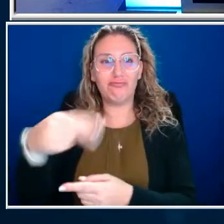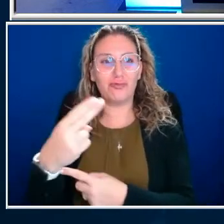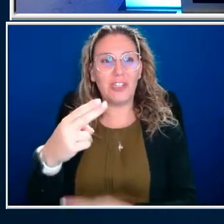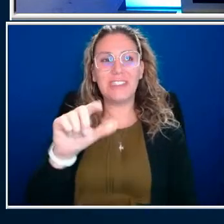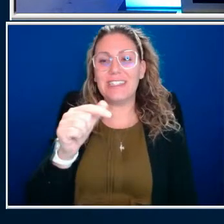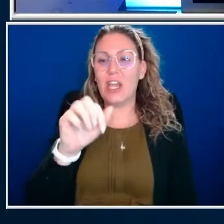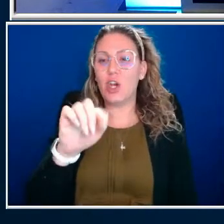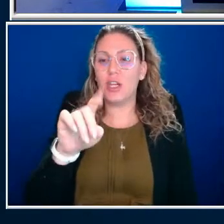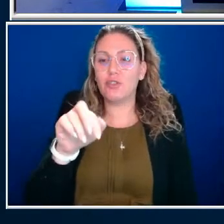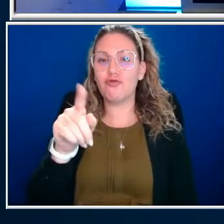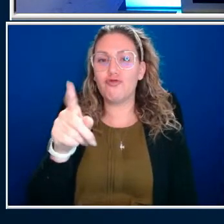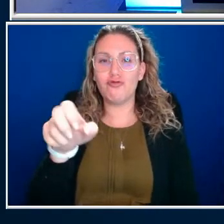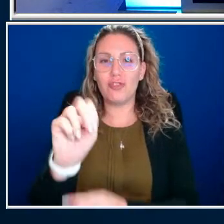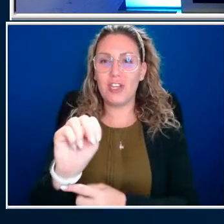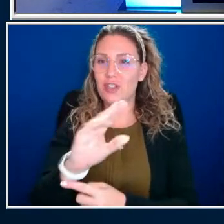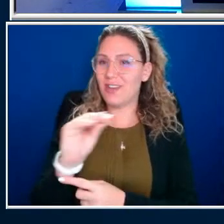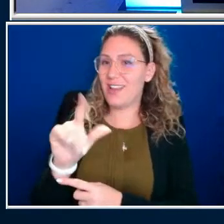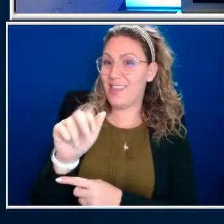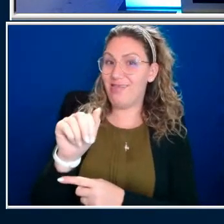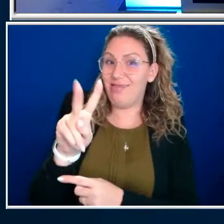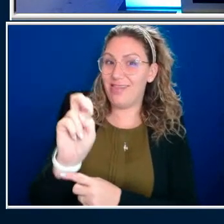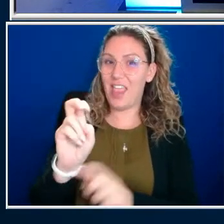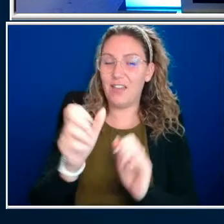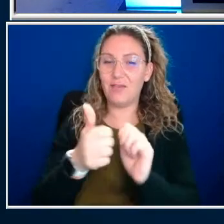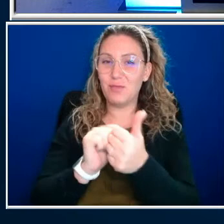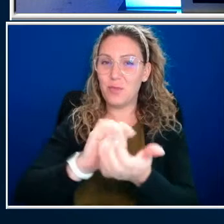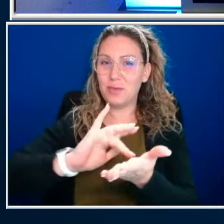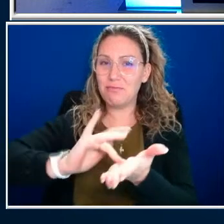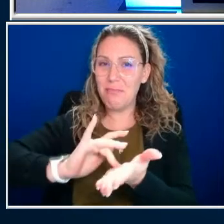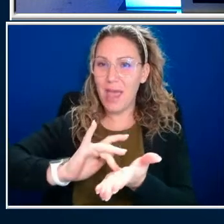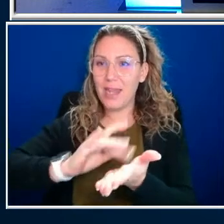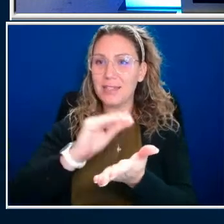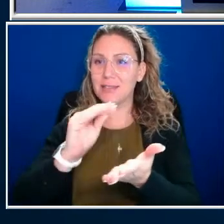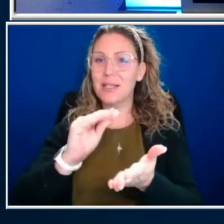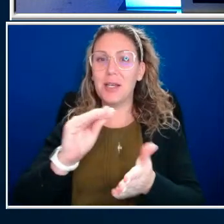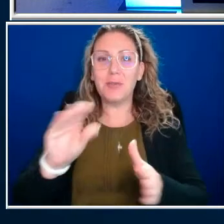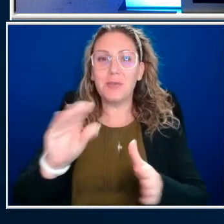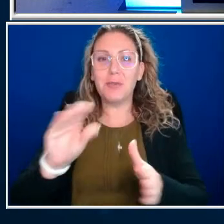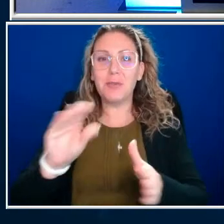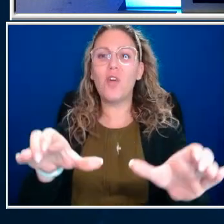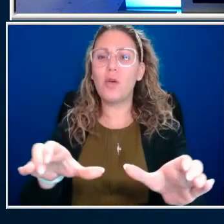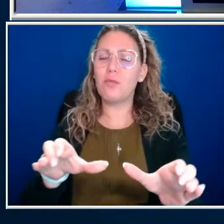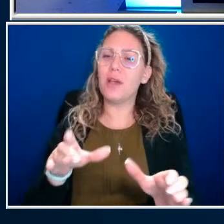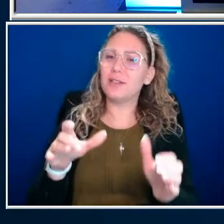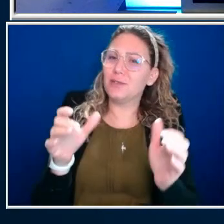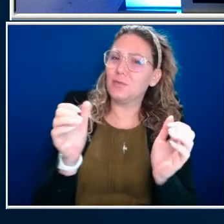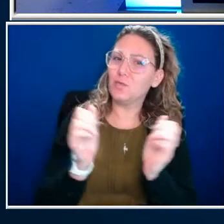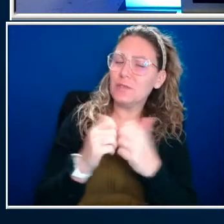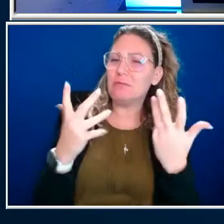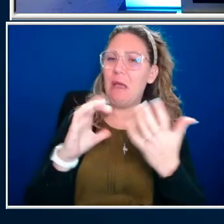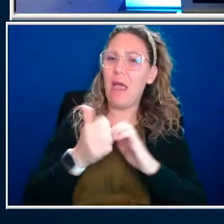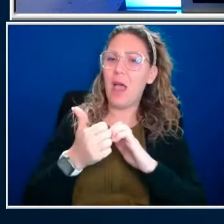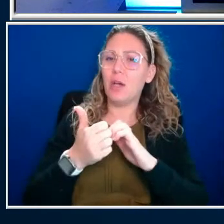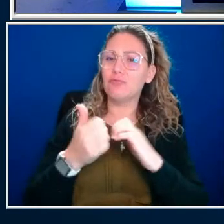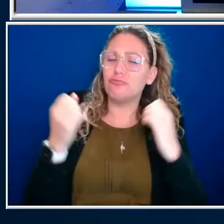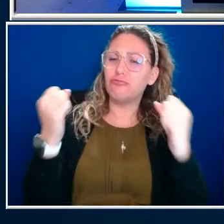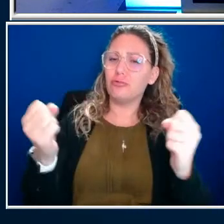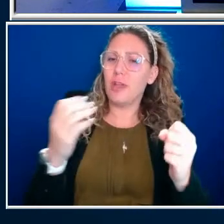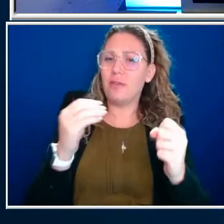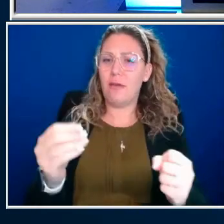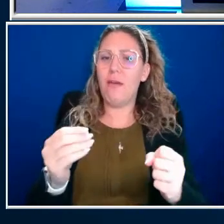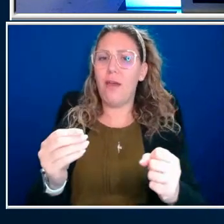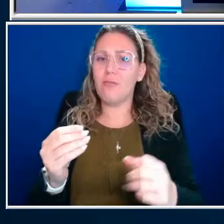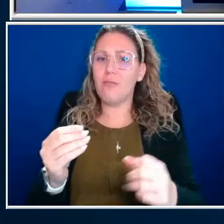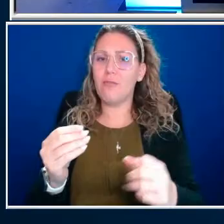to our Sports Medicine and Performance Center with ways to strengthen yourself to help avoid those falls. So, Doctor, we're calling this